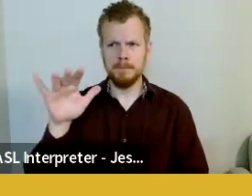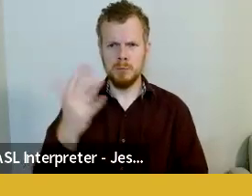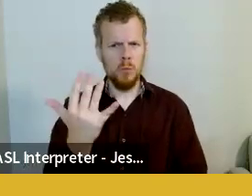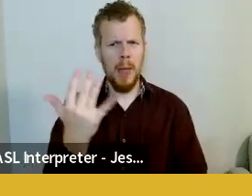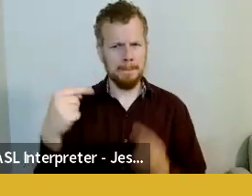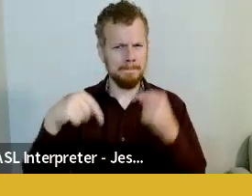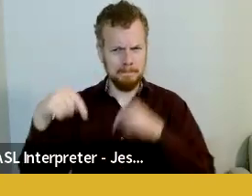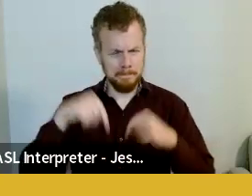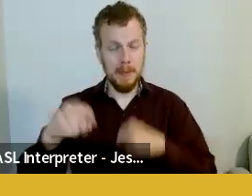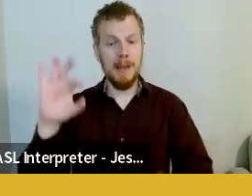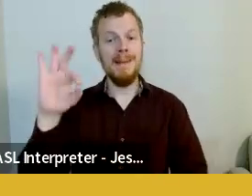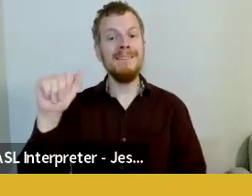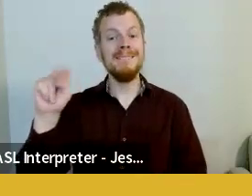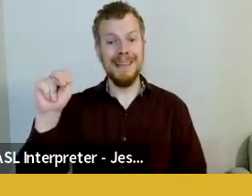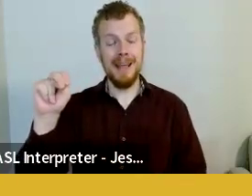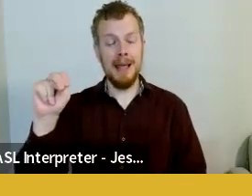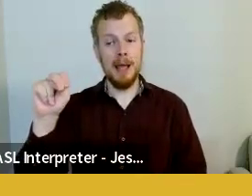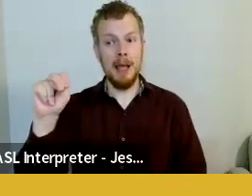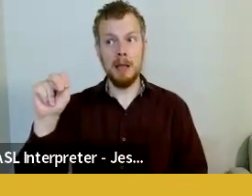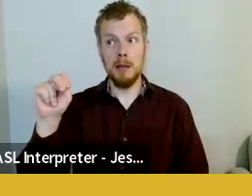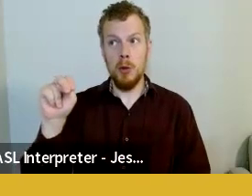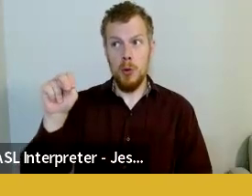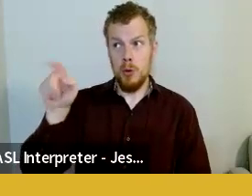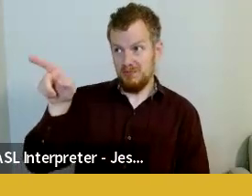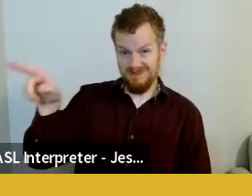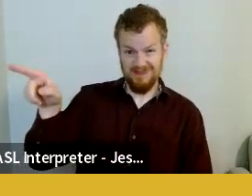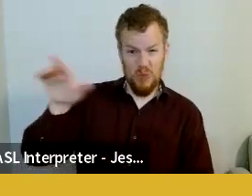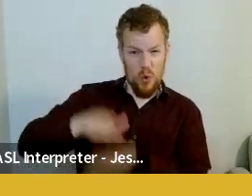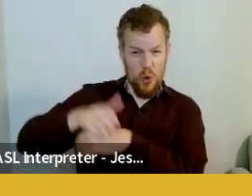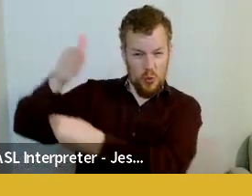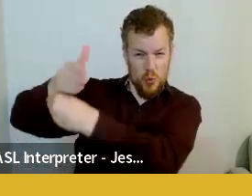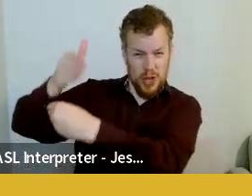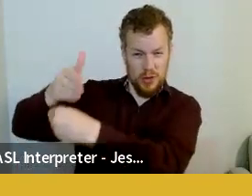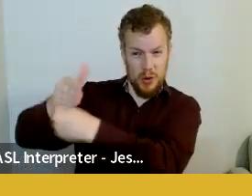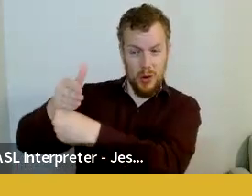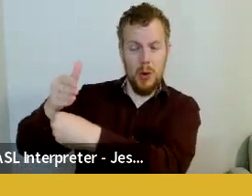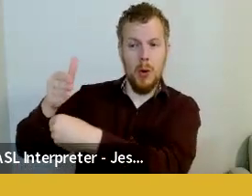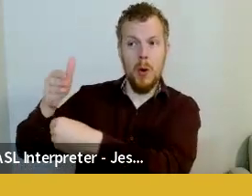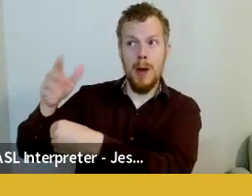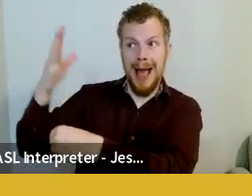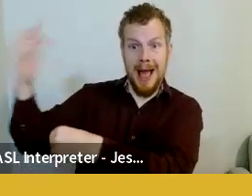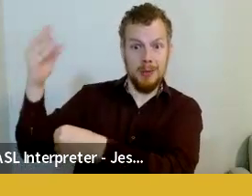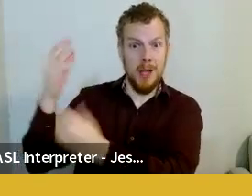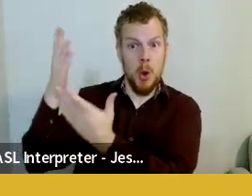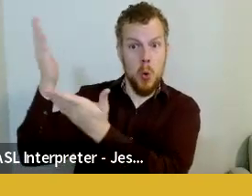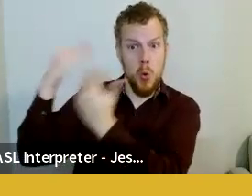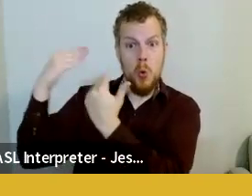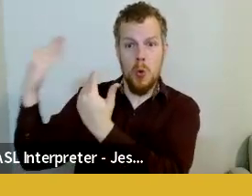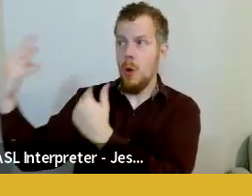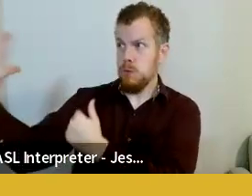why? Because essentially we can put a fan within our windowsill and that provides the cool air to then be pulled into our homes, allowing